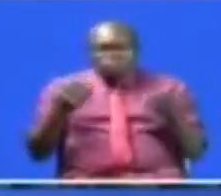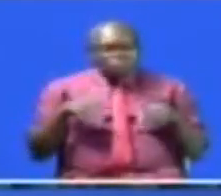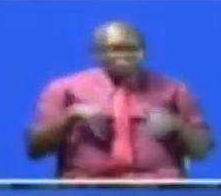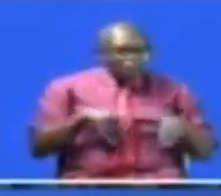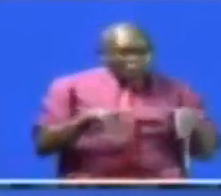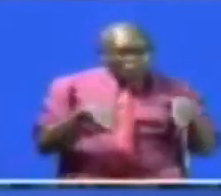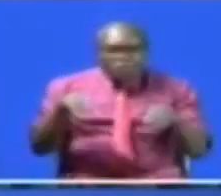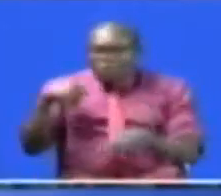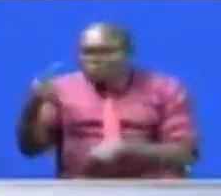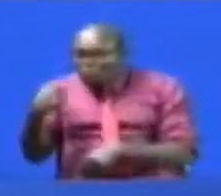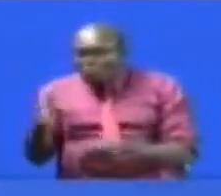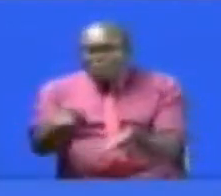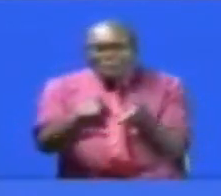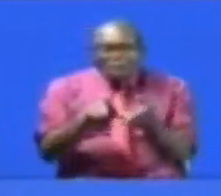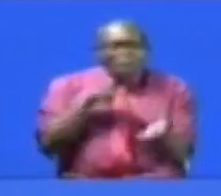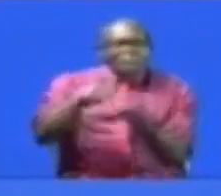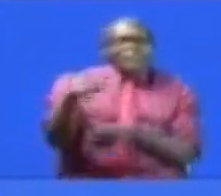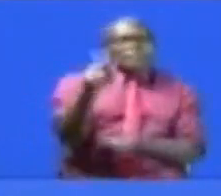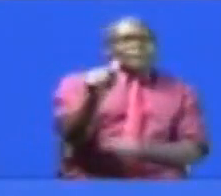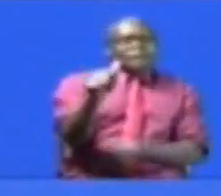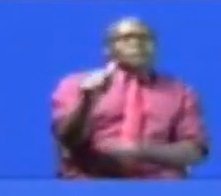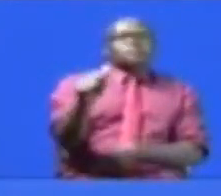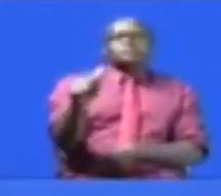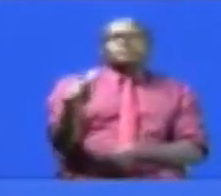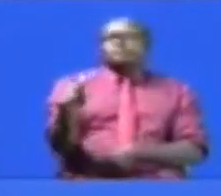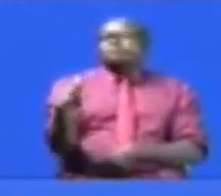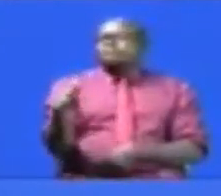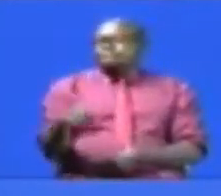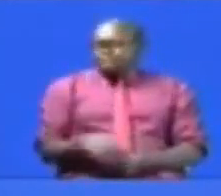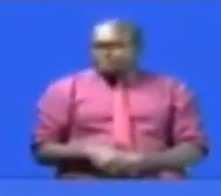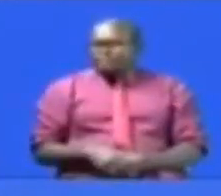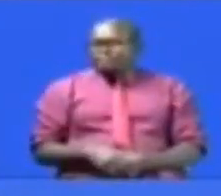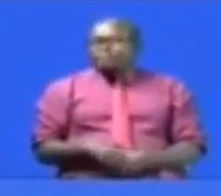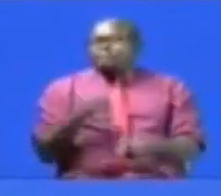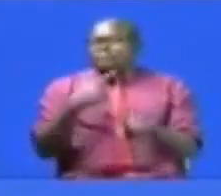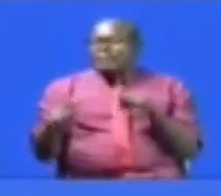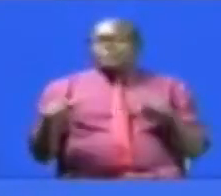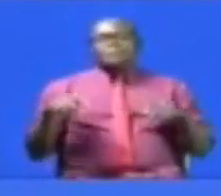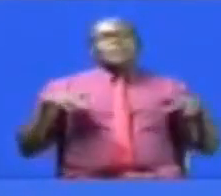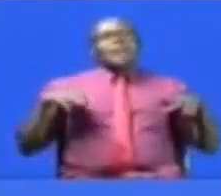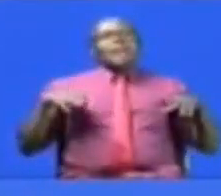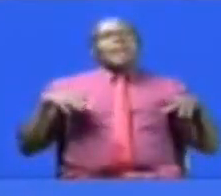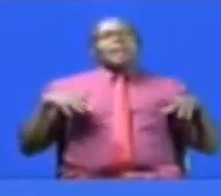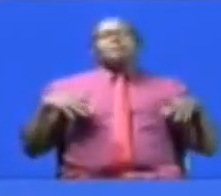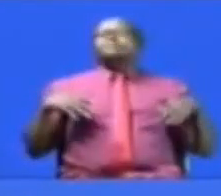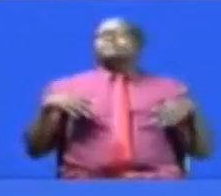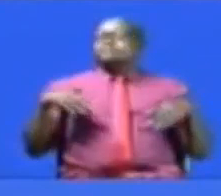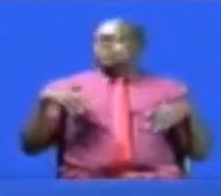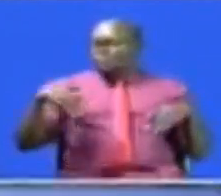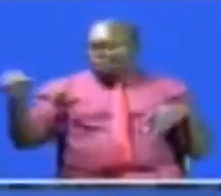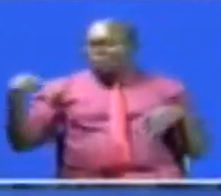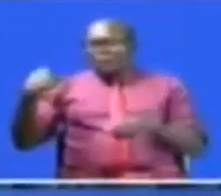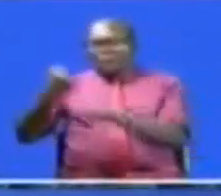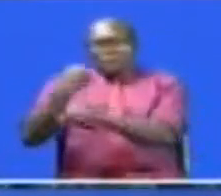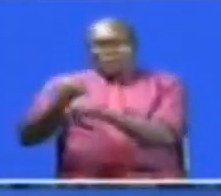down those that are holding, the defaulters that are holding jobs and yet reluctant to stand up to